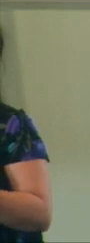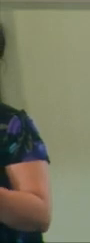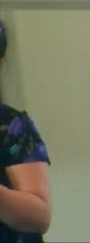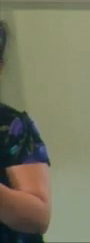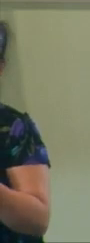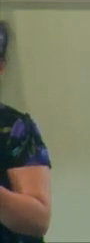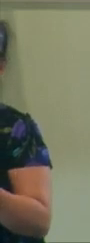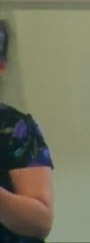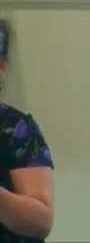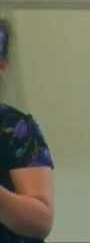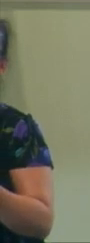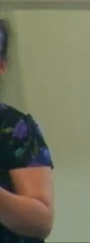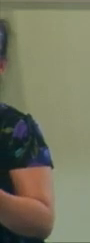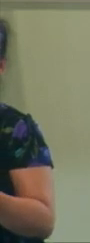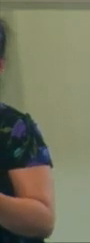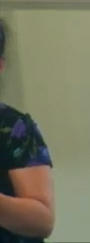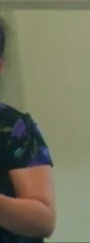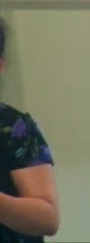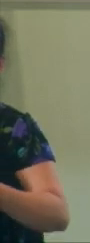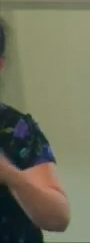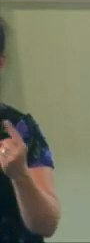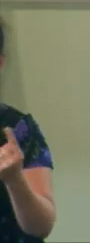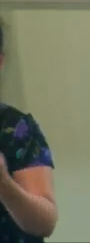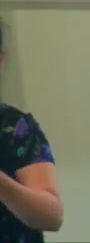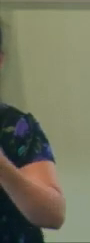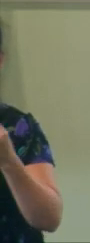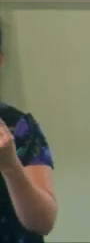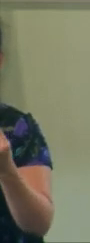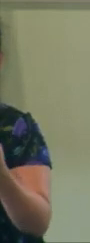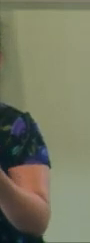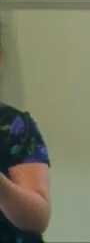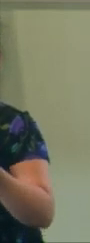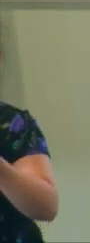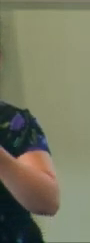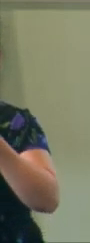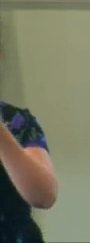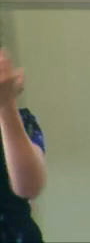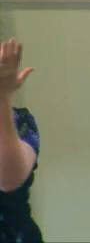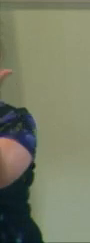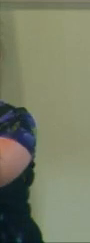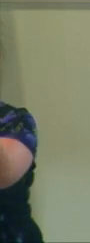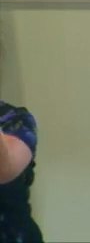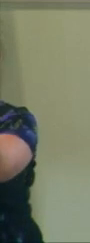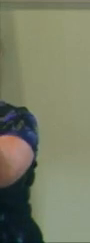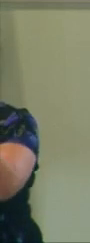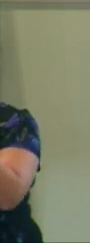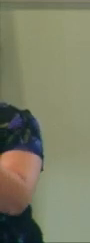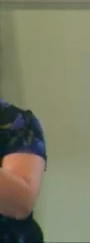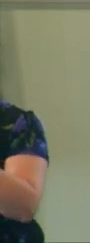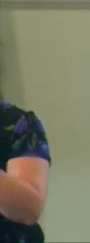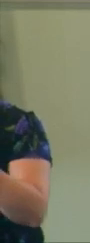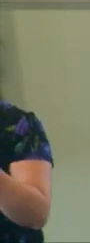It was my sin that held him there